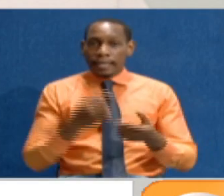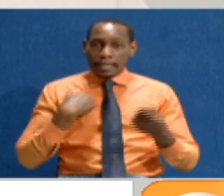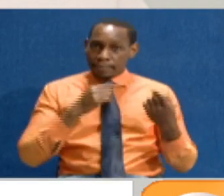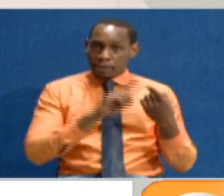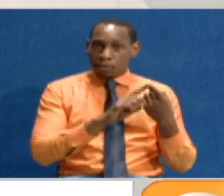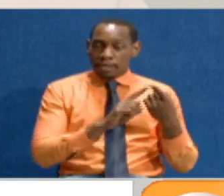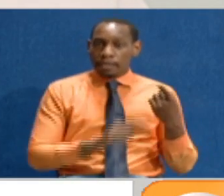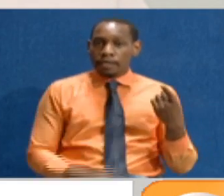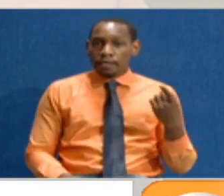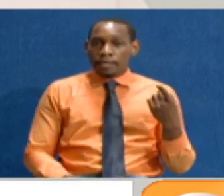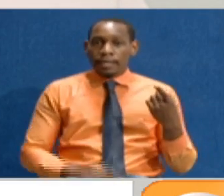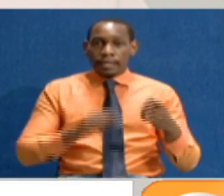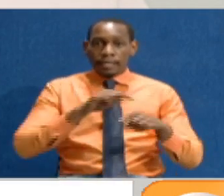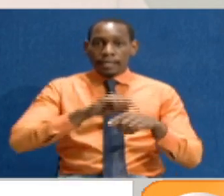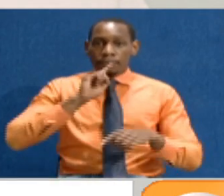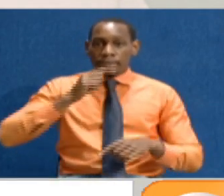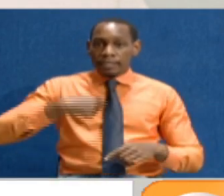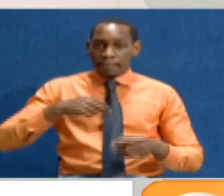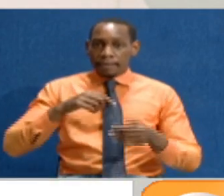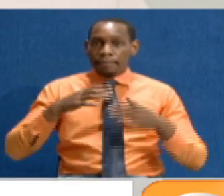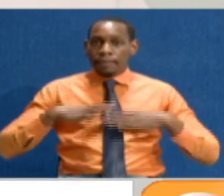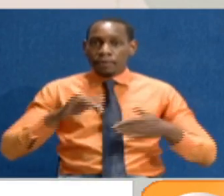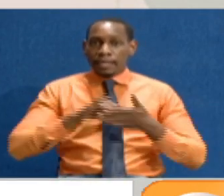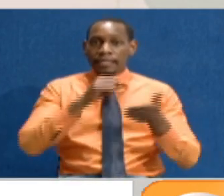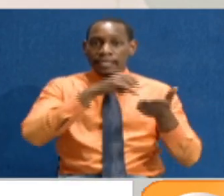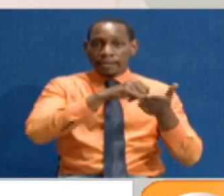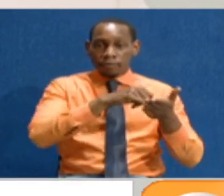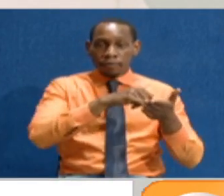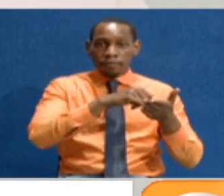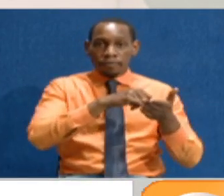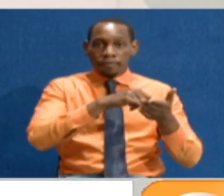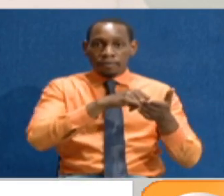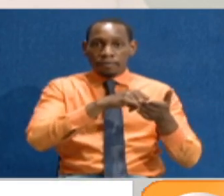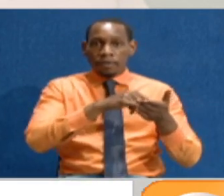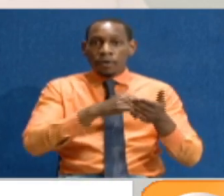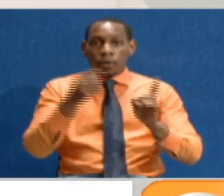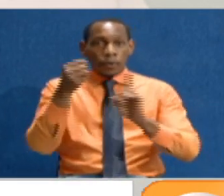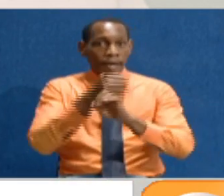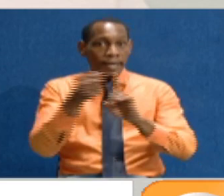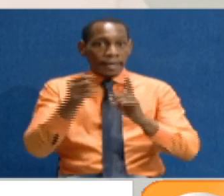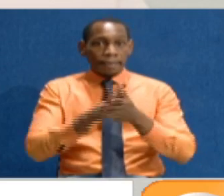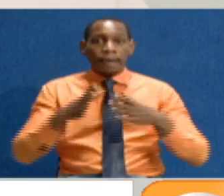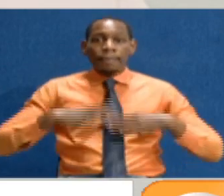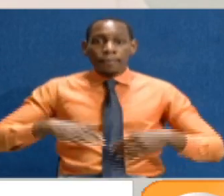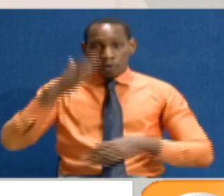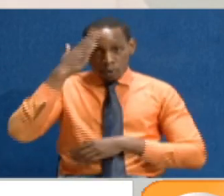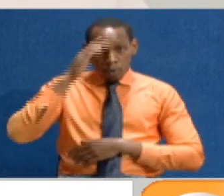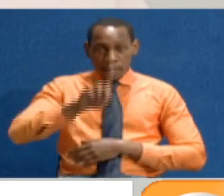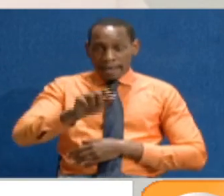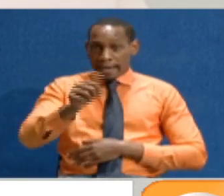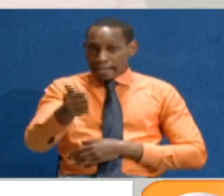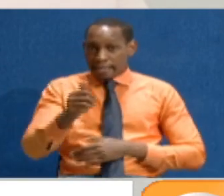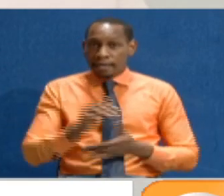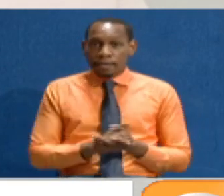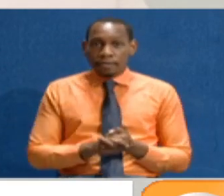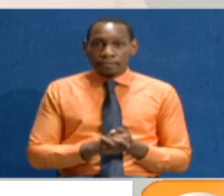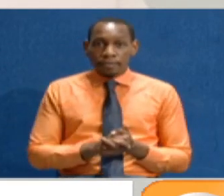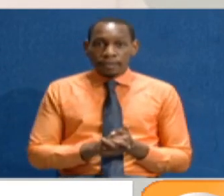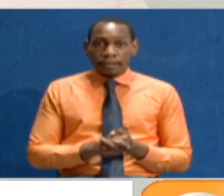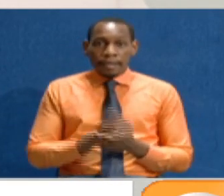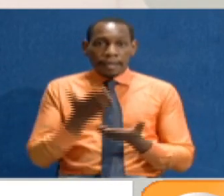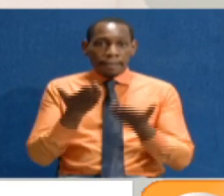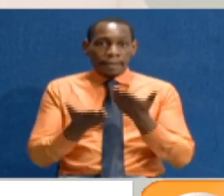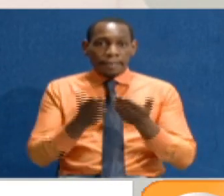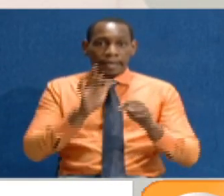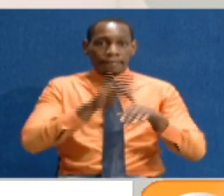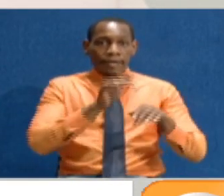of all, when you tell me that the people who are involved in the scuffles and the crimes are people who are known to each other, I'll guess that